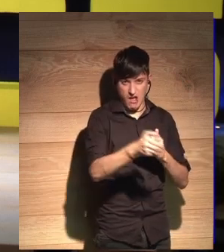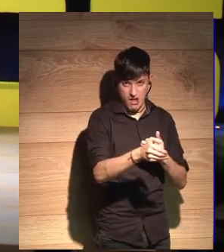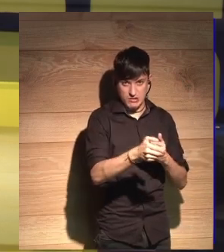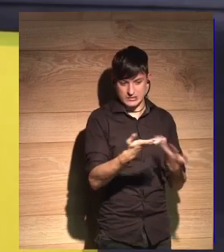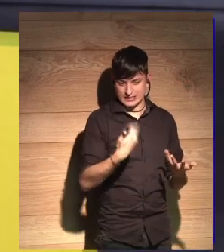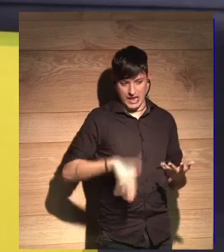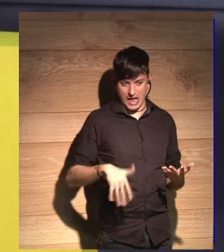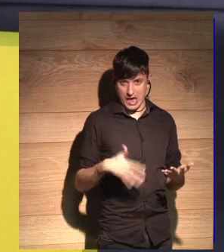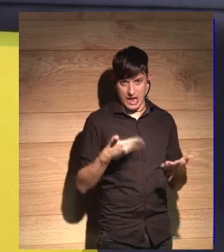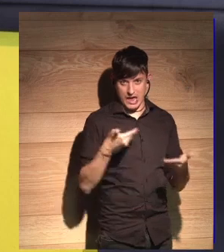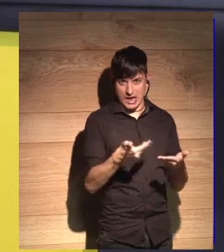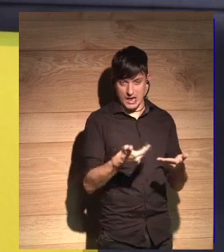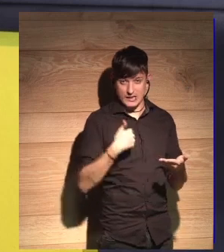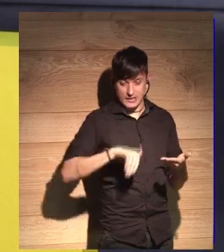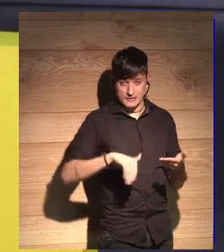almost around the corner.